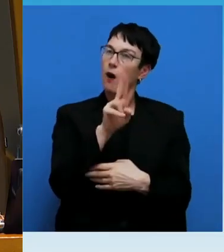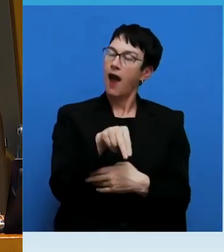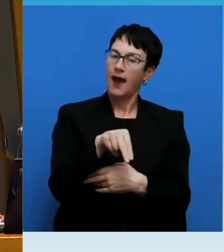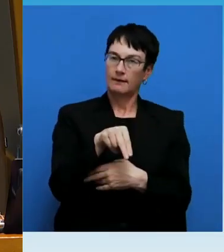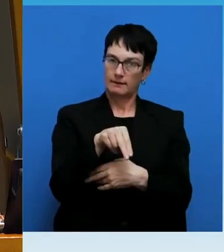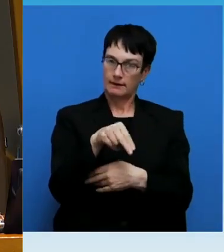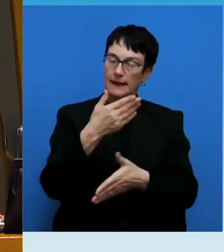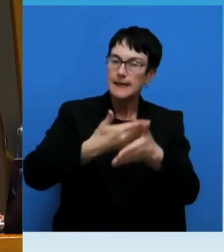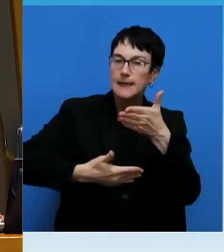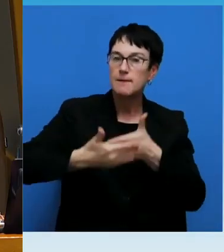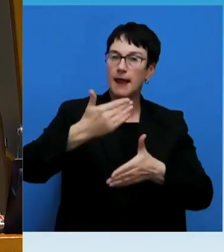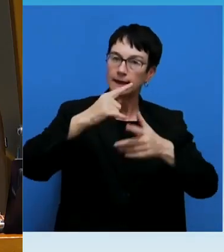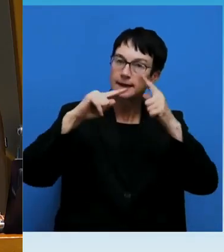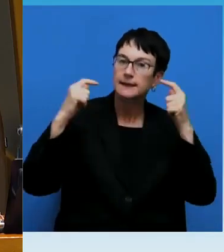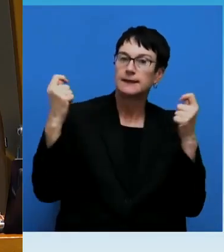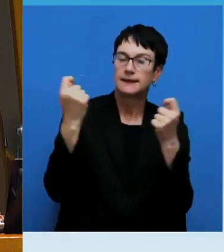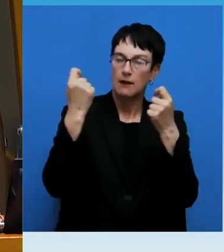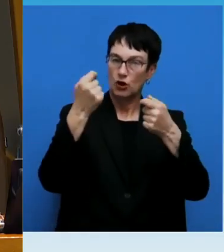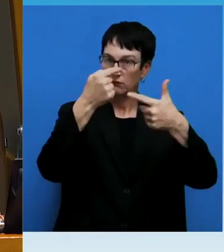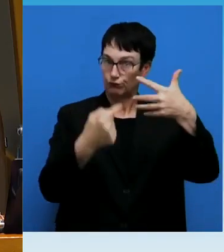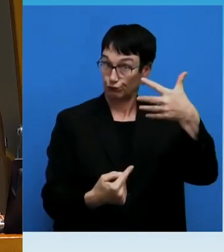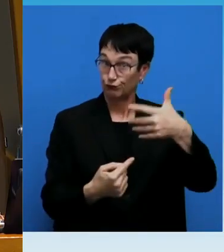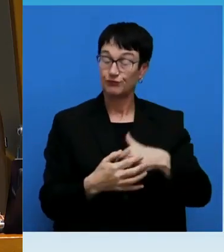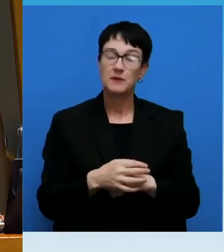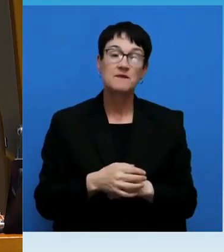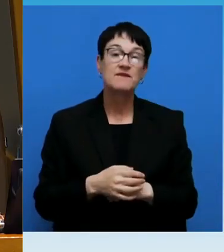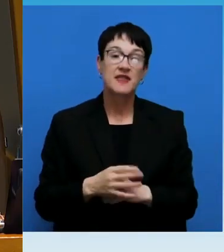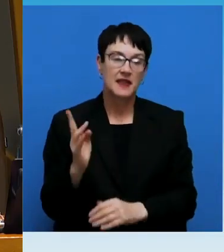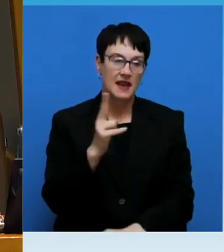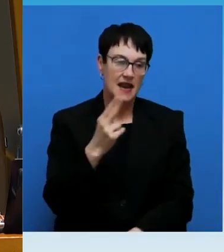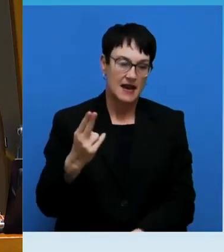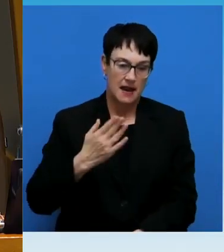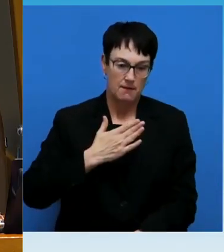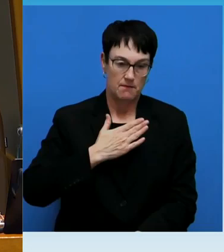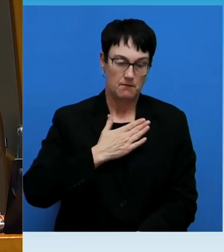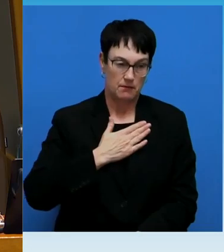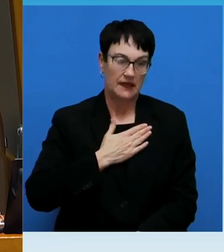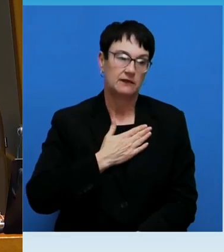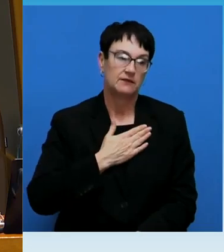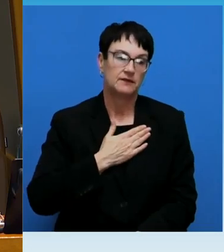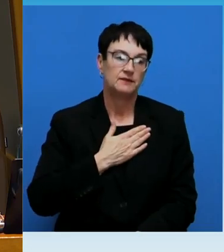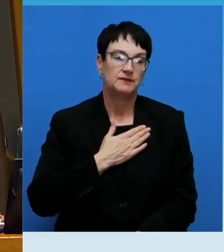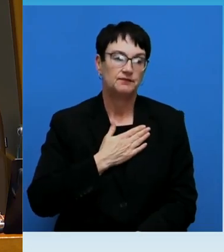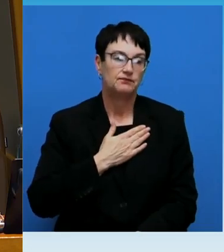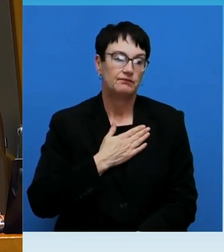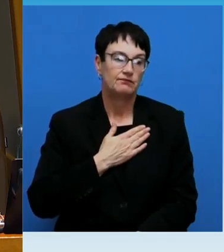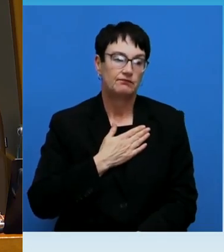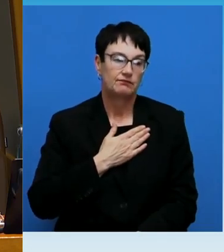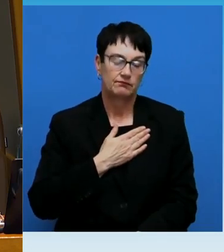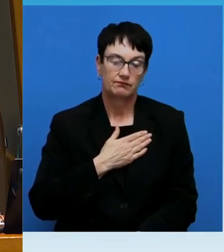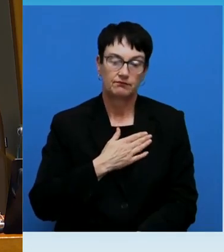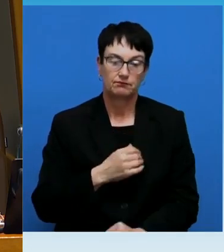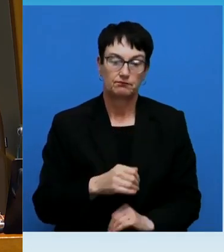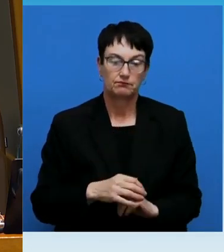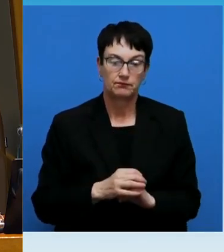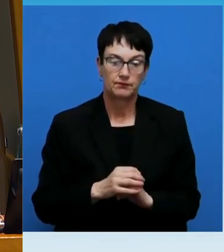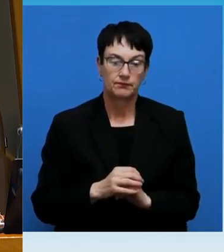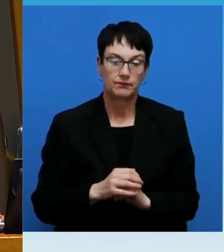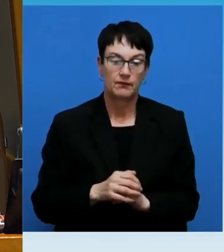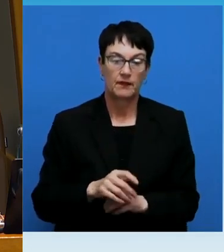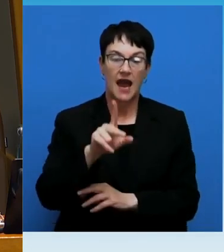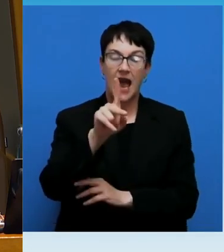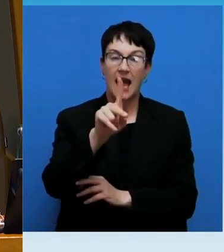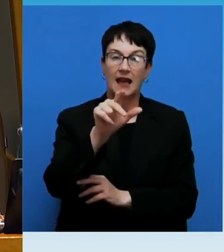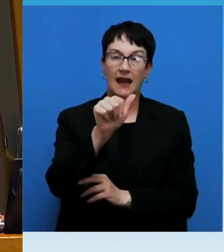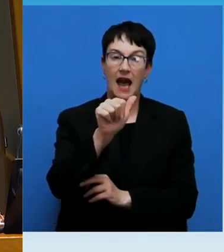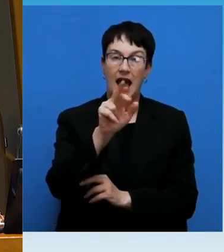name is Karima Al-Khoury, and I'm the Director of the Sustainable Development Unit in the Executive Office of the Secretary General, and I am honored